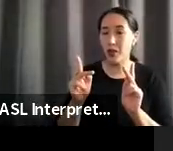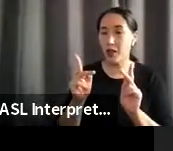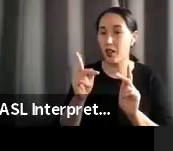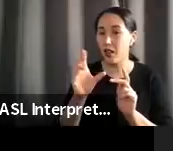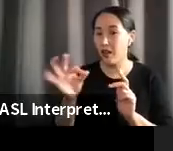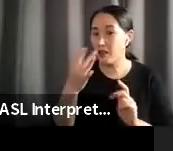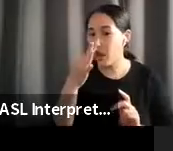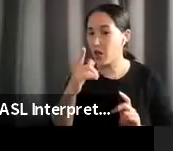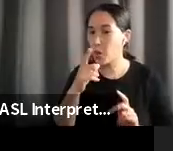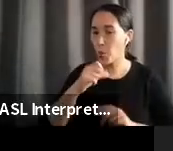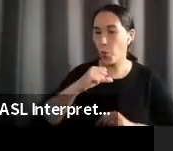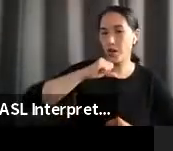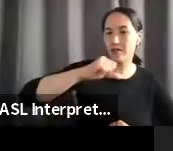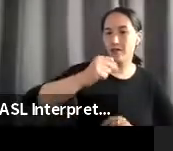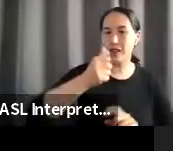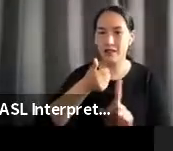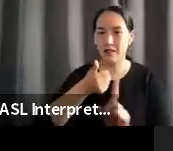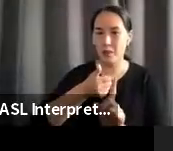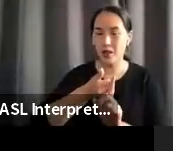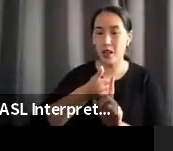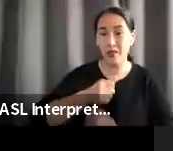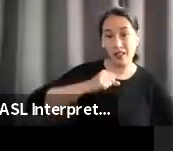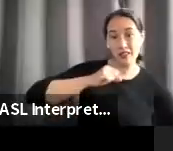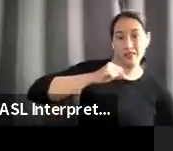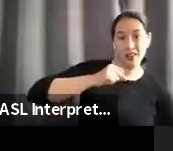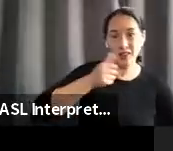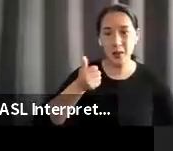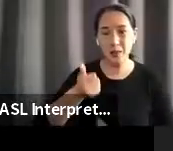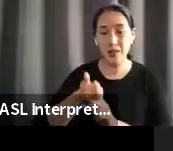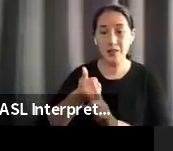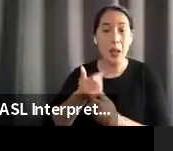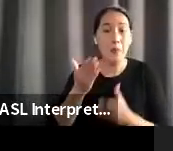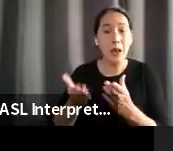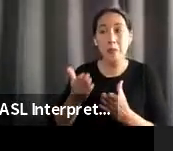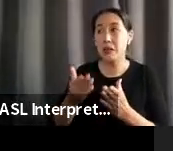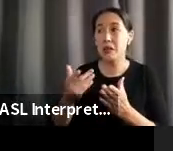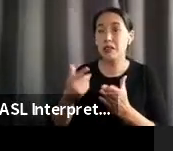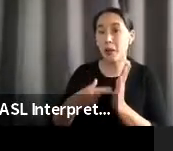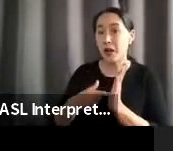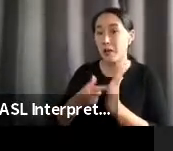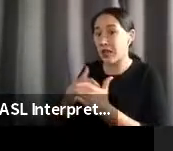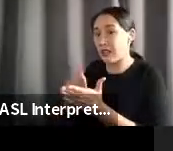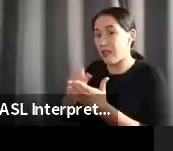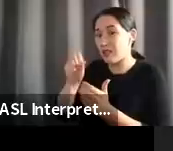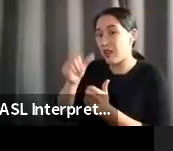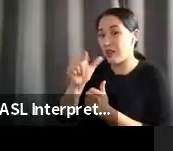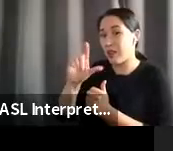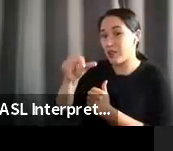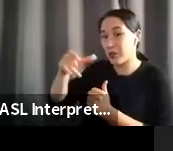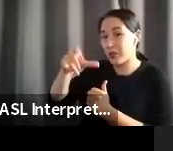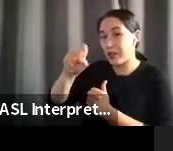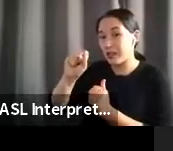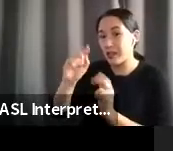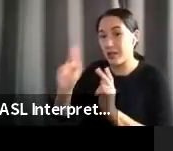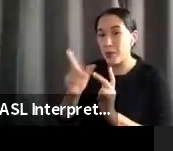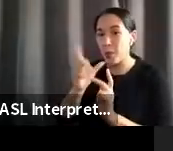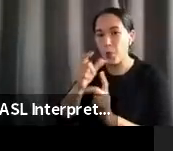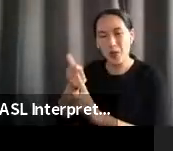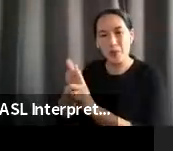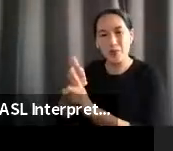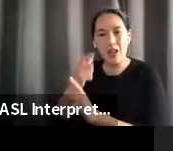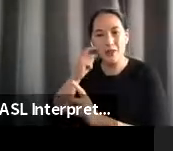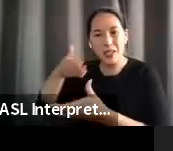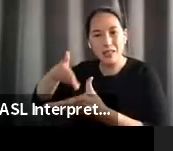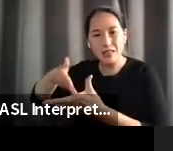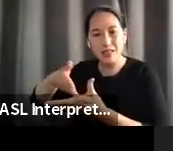themselves against sometimes maybe other LGBT folks who are racist, right? Or, and so forth.